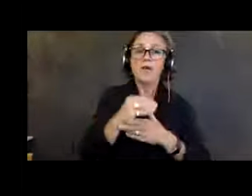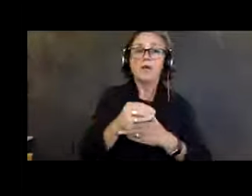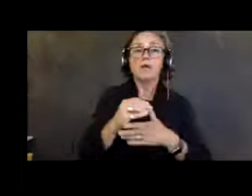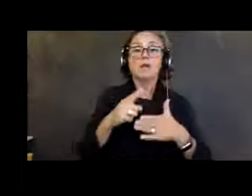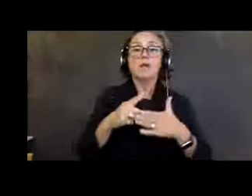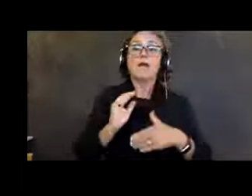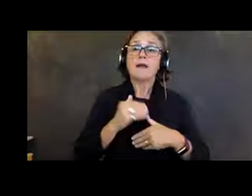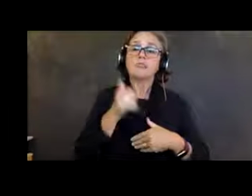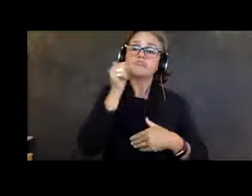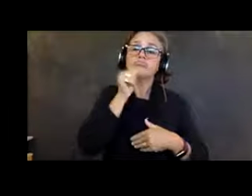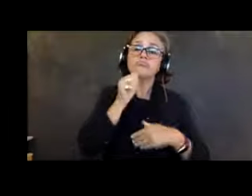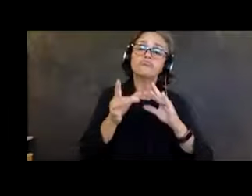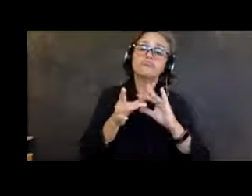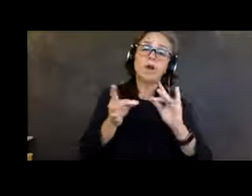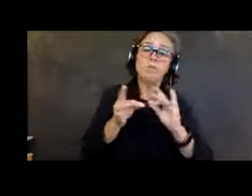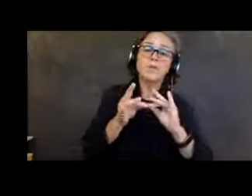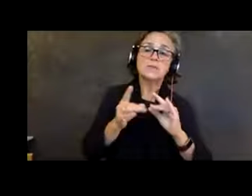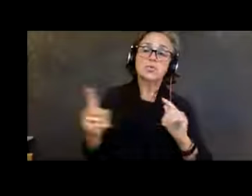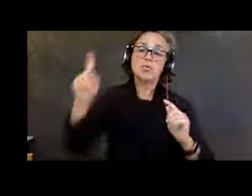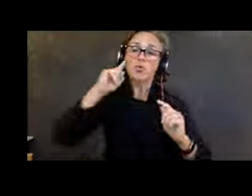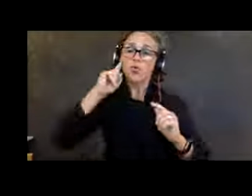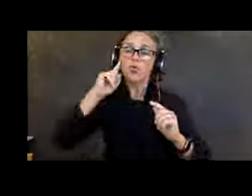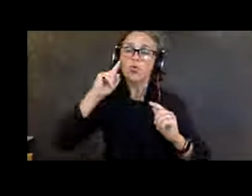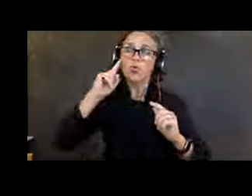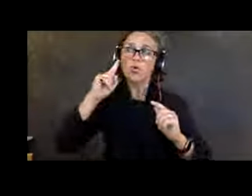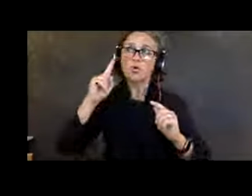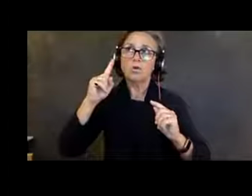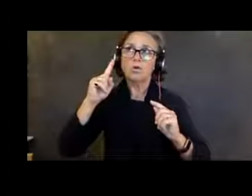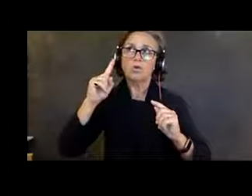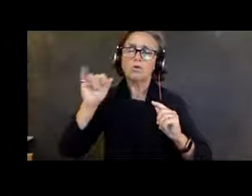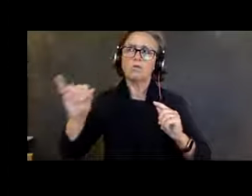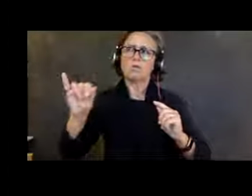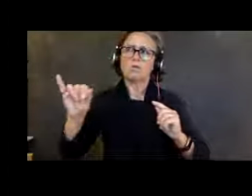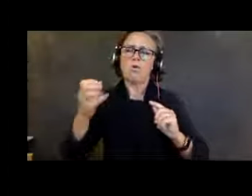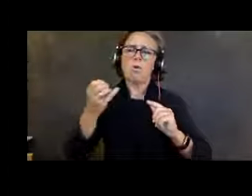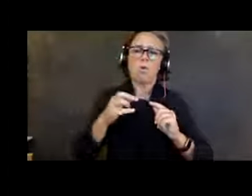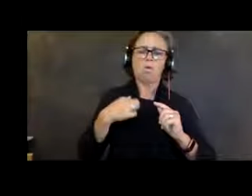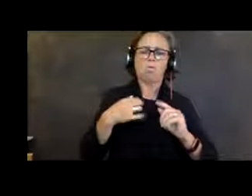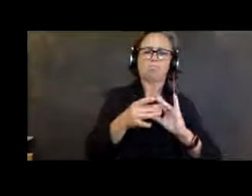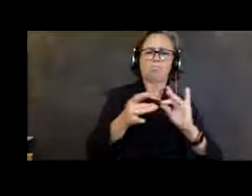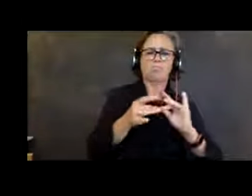actions are we hearing or that we're using that might be contributing to